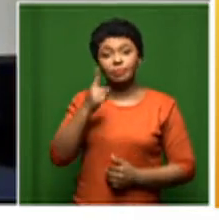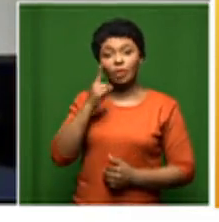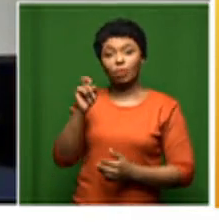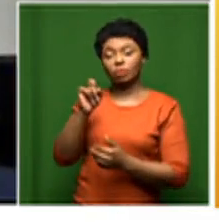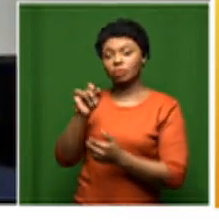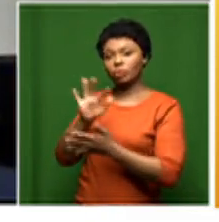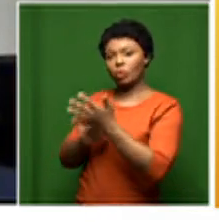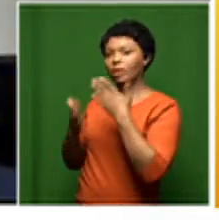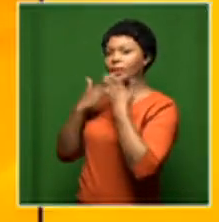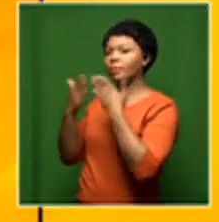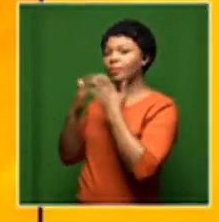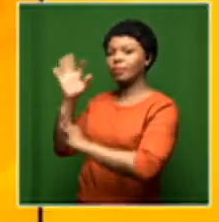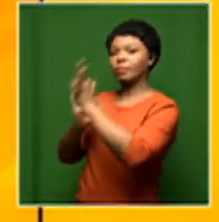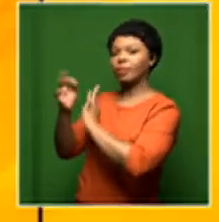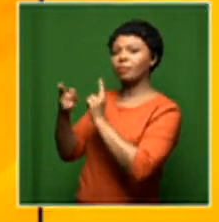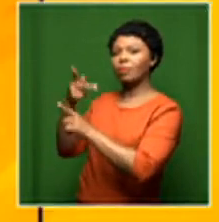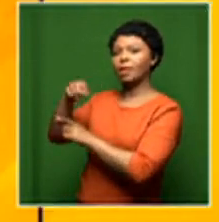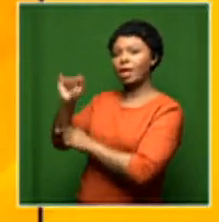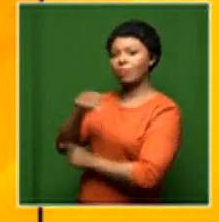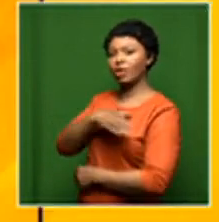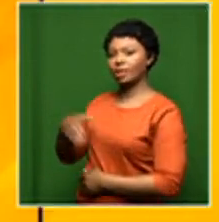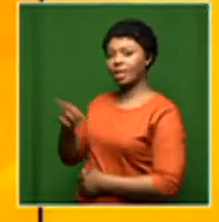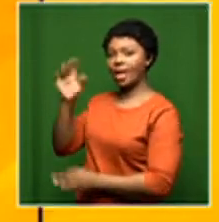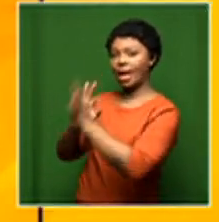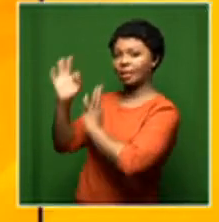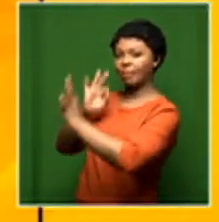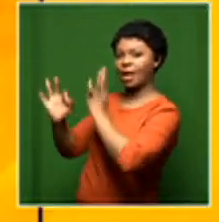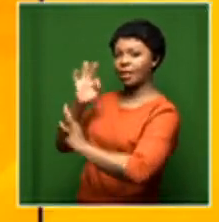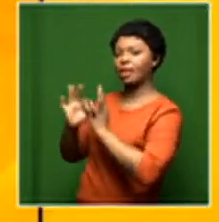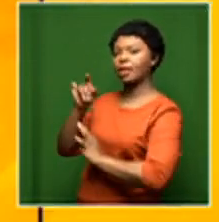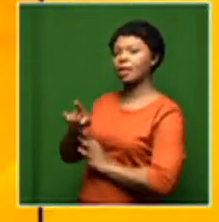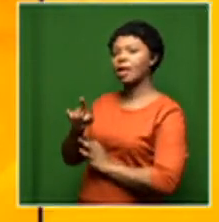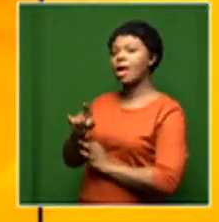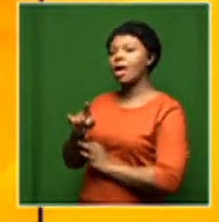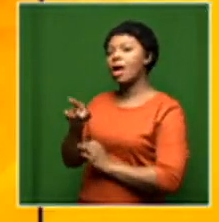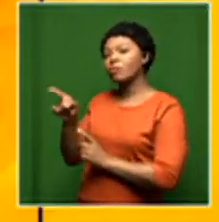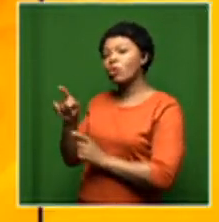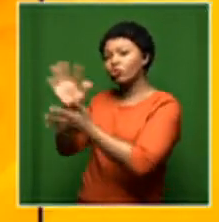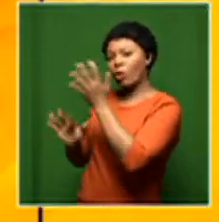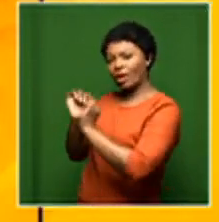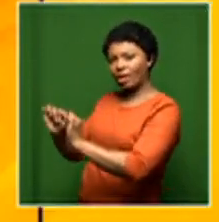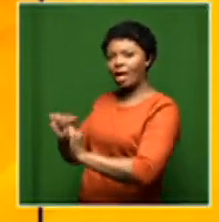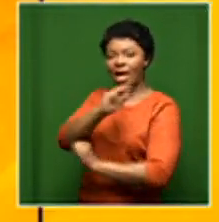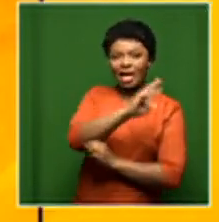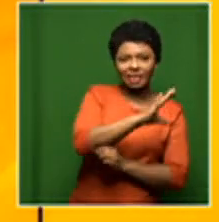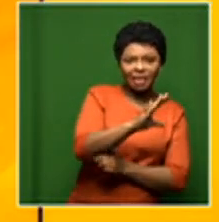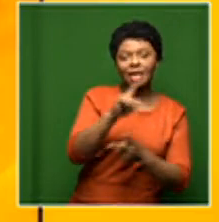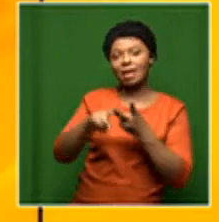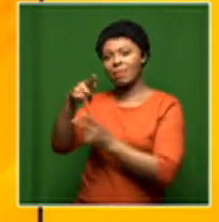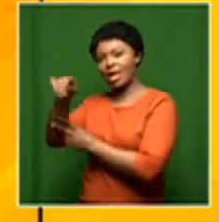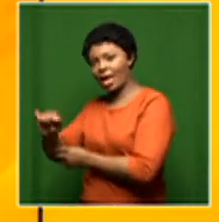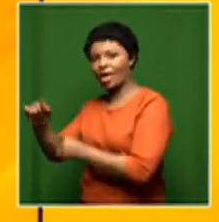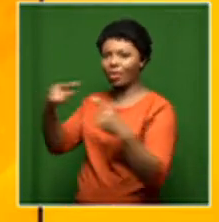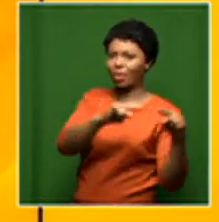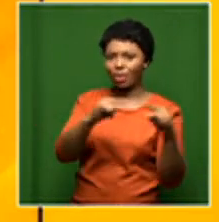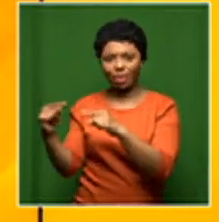the advisor to the Patriotic Alliance president, explaining the fallout from their side between the ANC and the PA, which